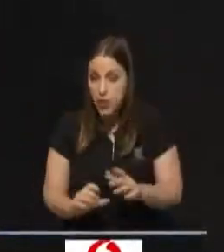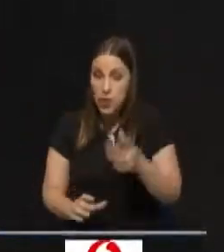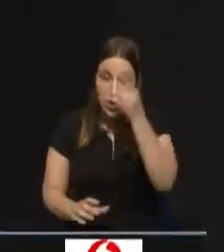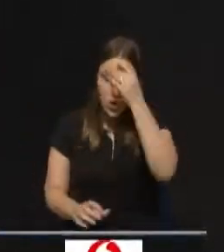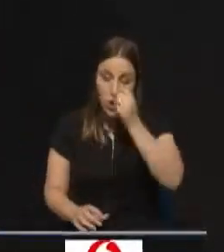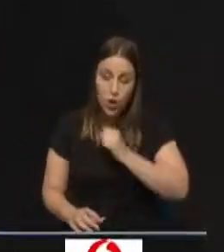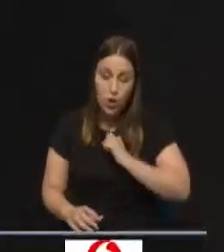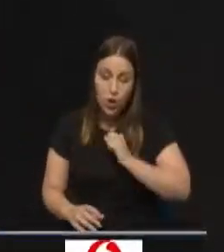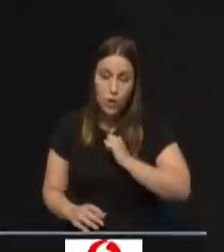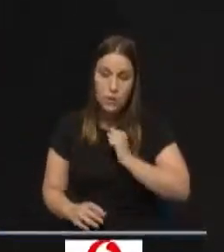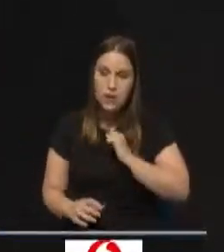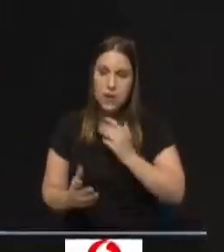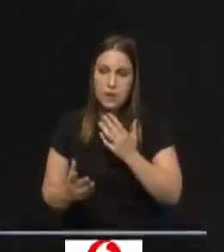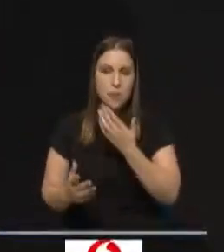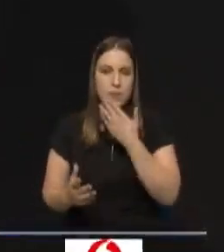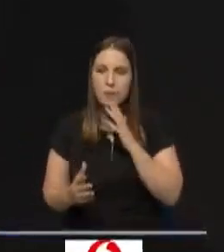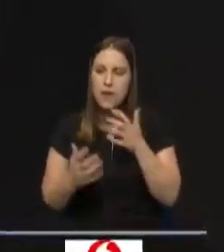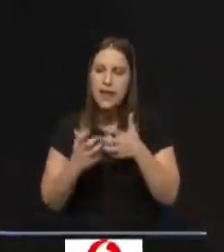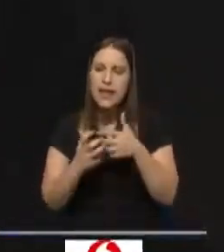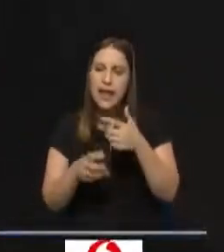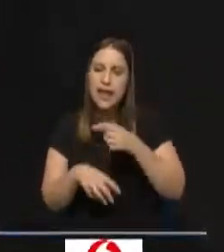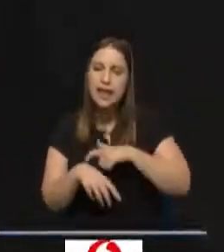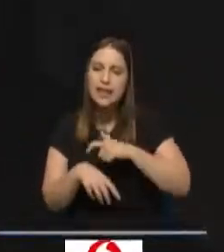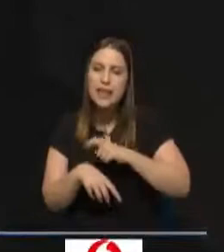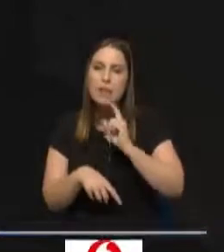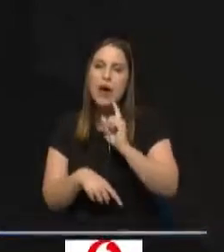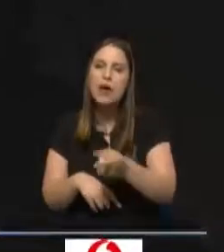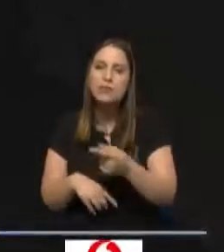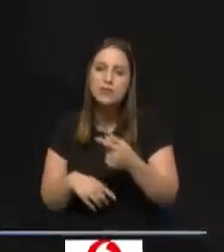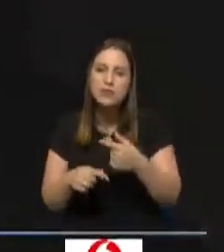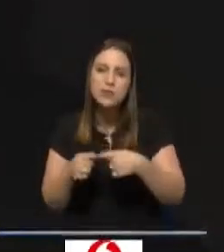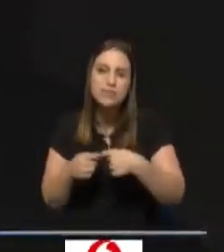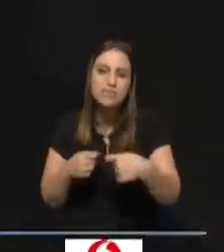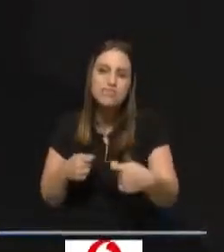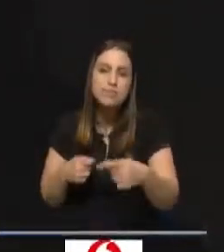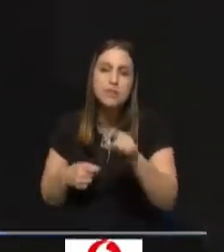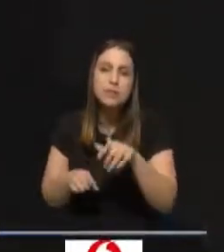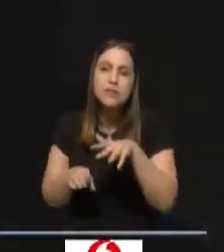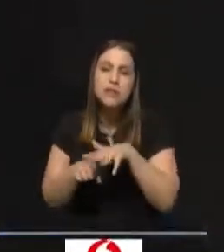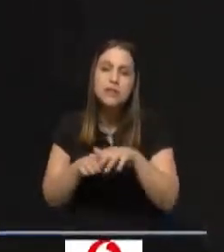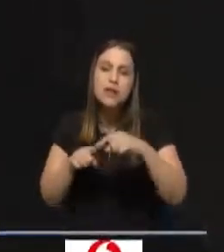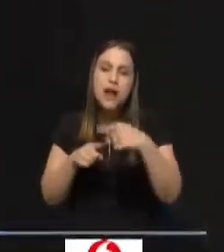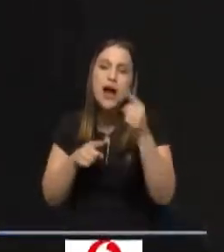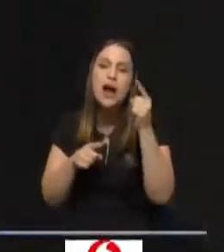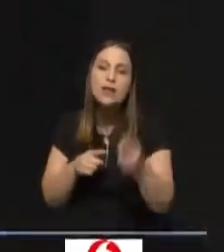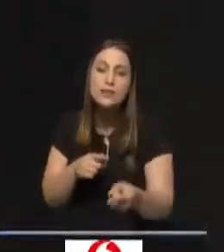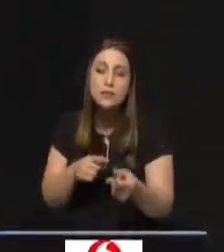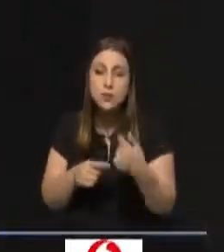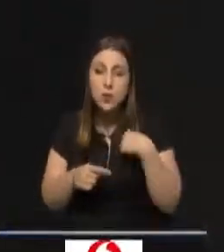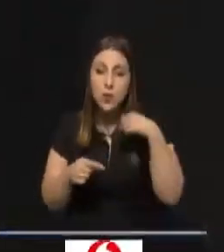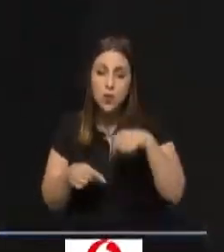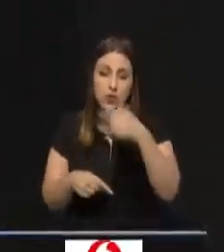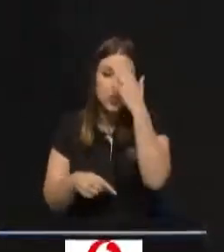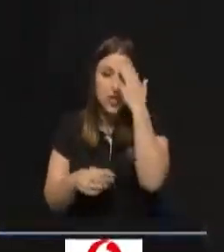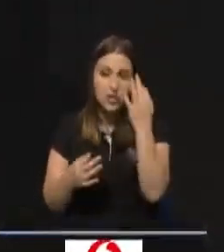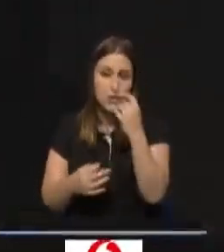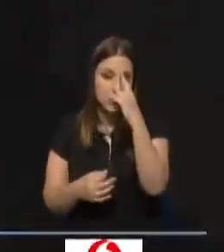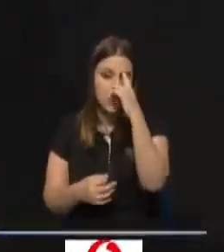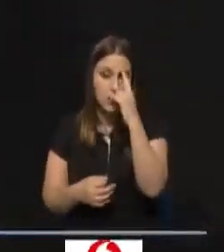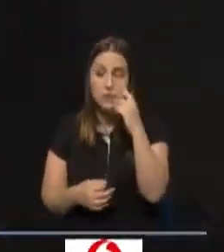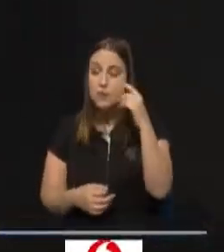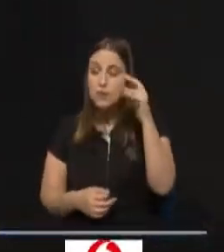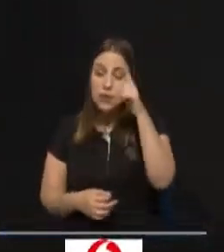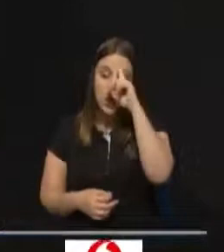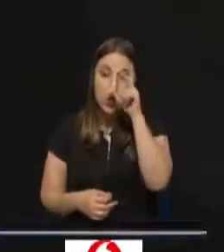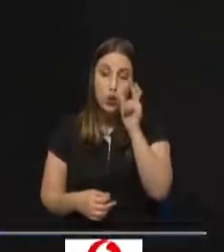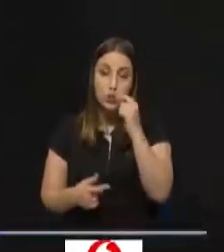lasts. And so this is going to depend on the impacts. Just for example, I think there was a